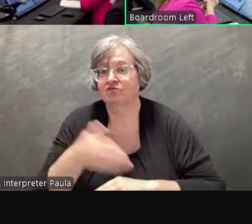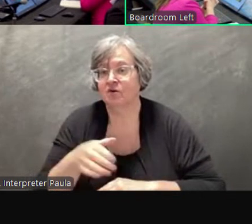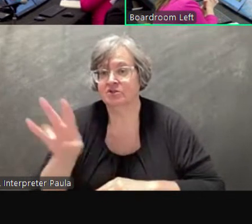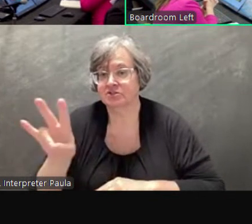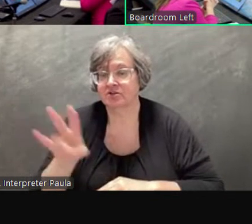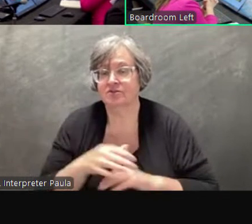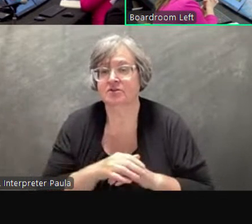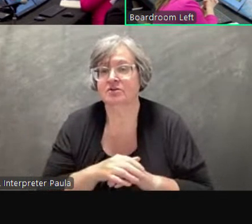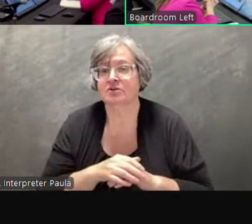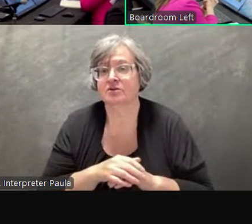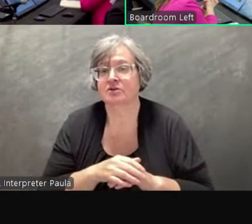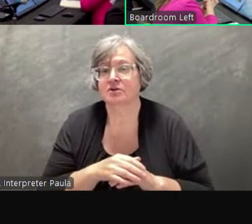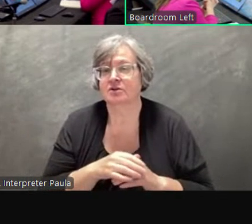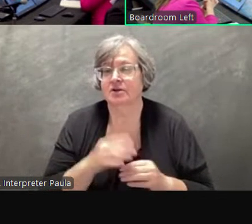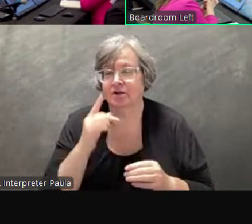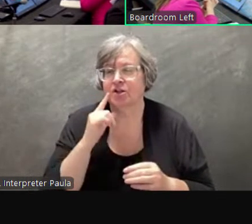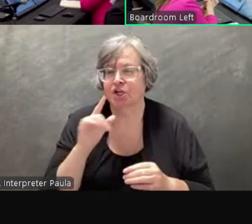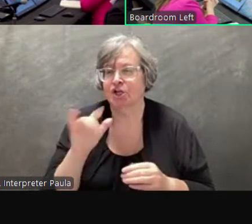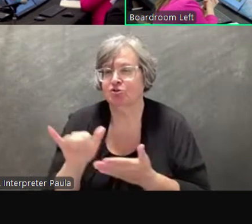New York.